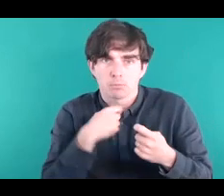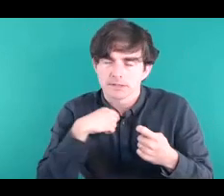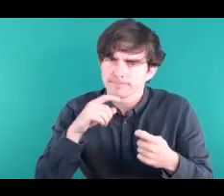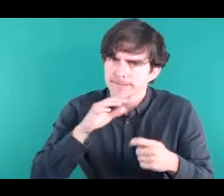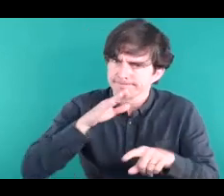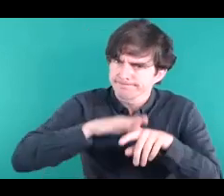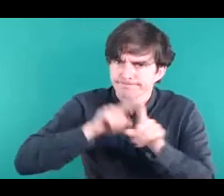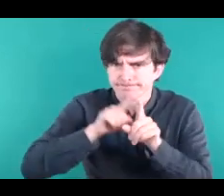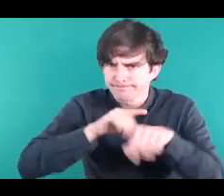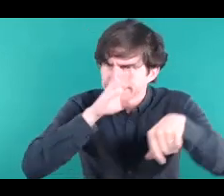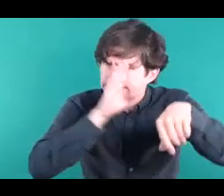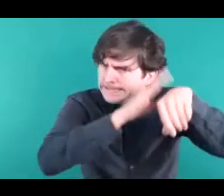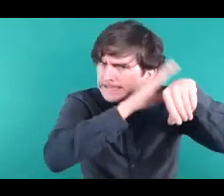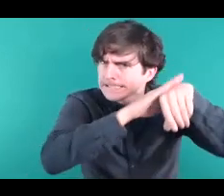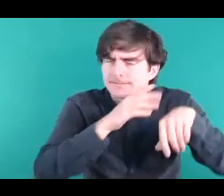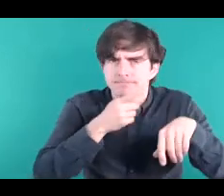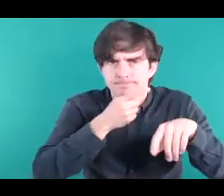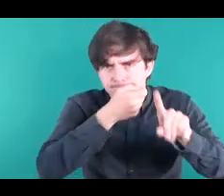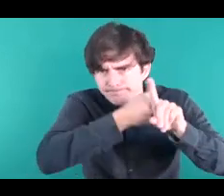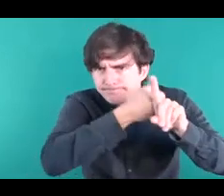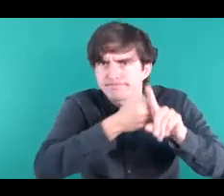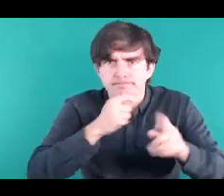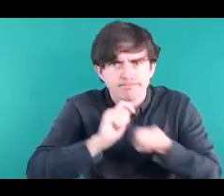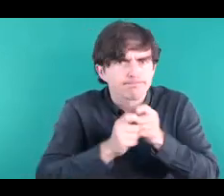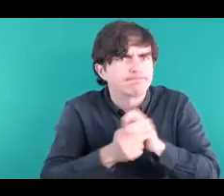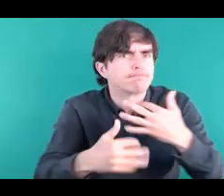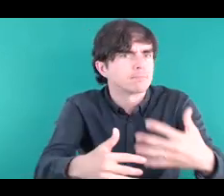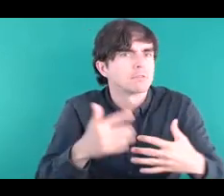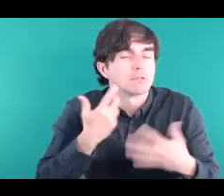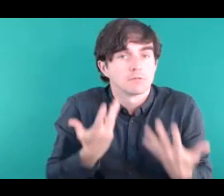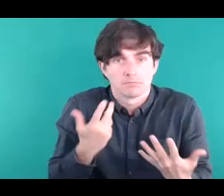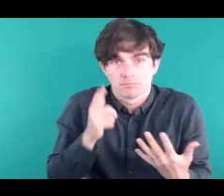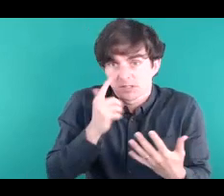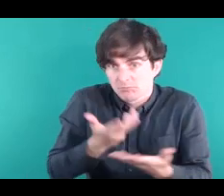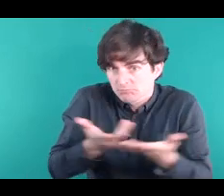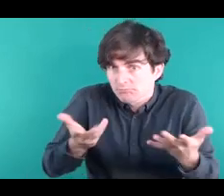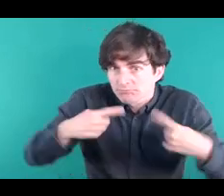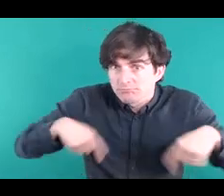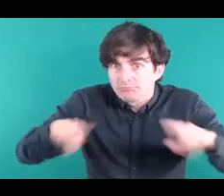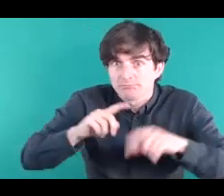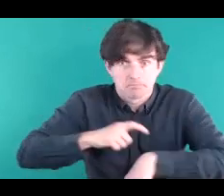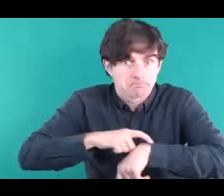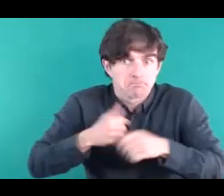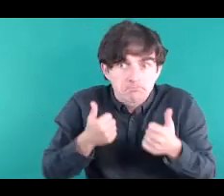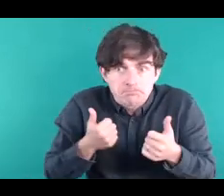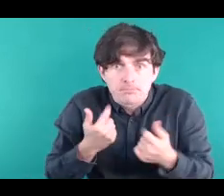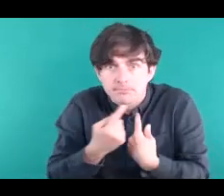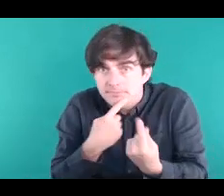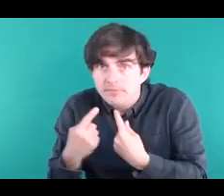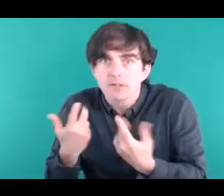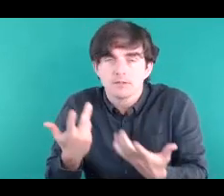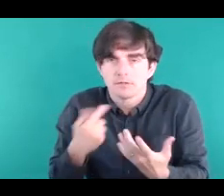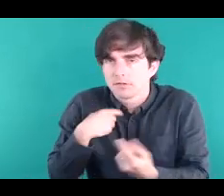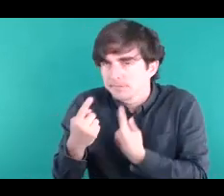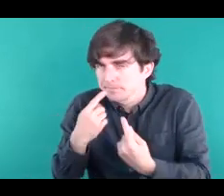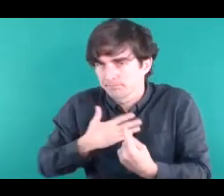this presentation, we know that there is, our discussions are tending towards what